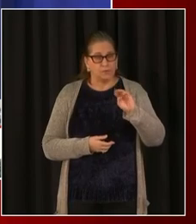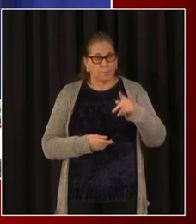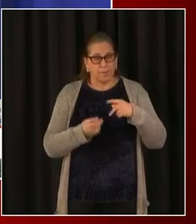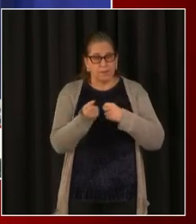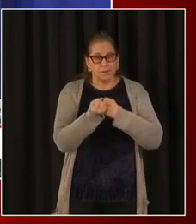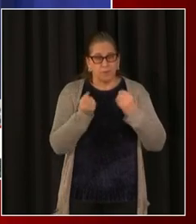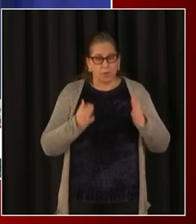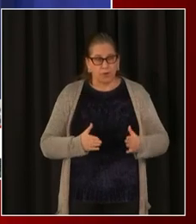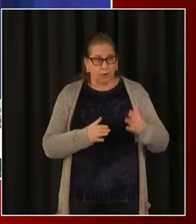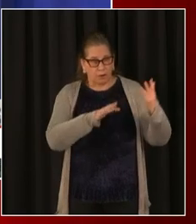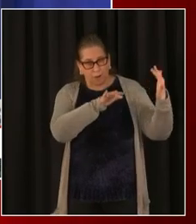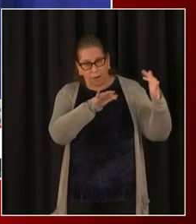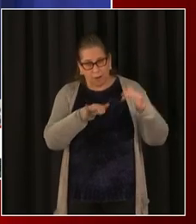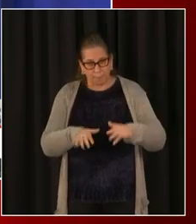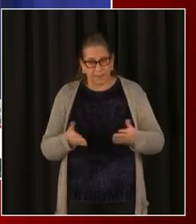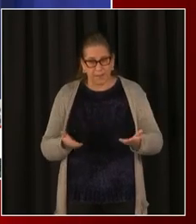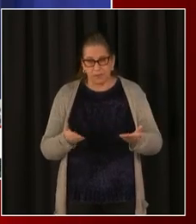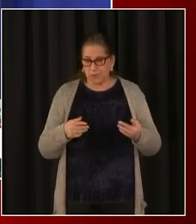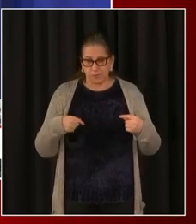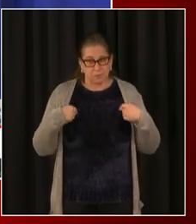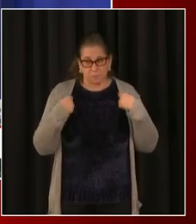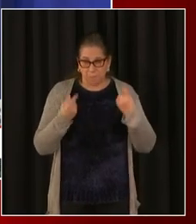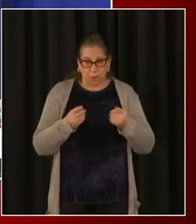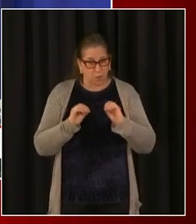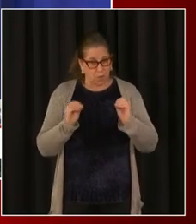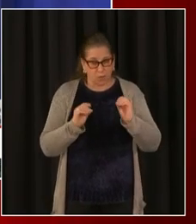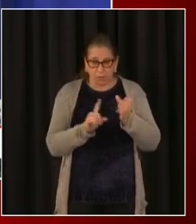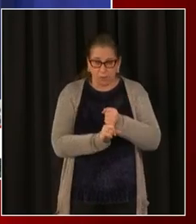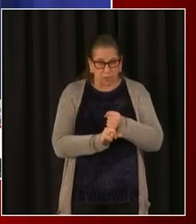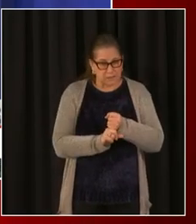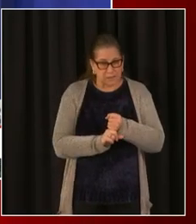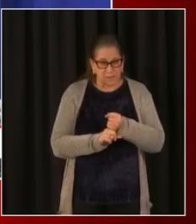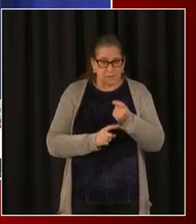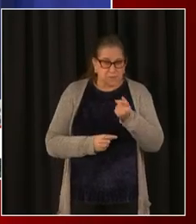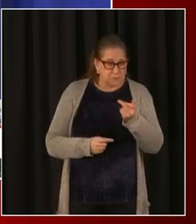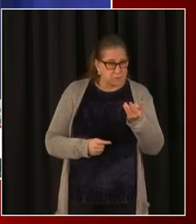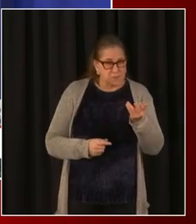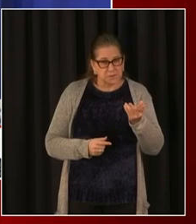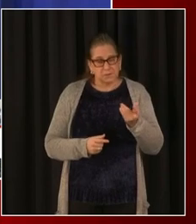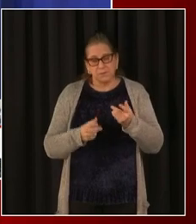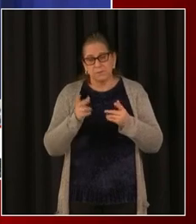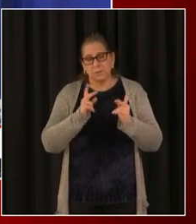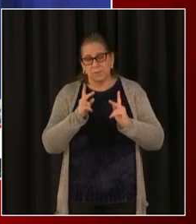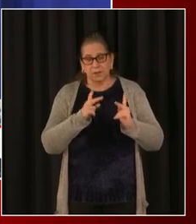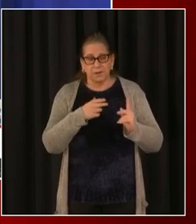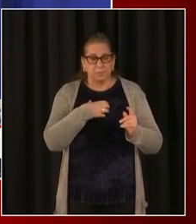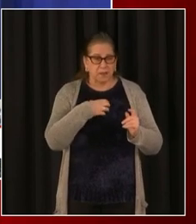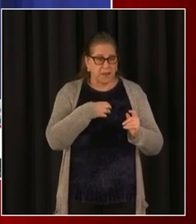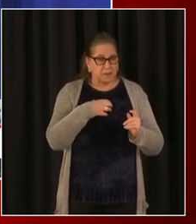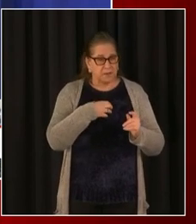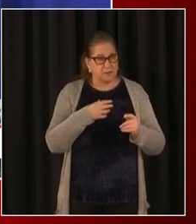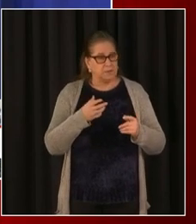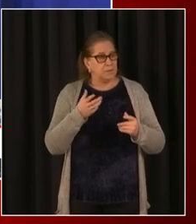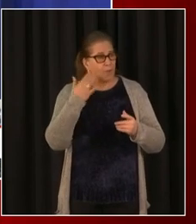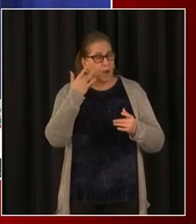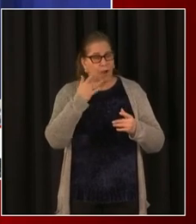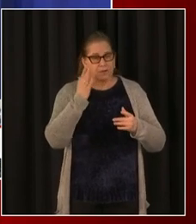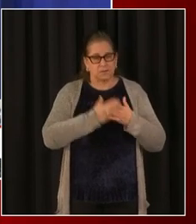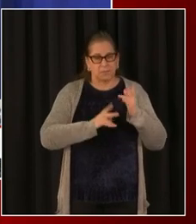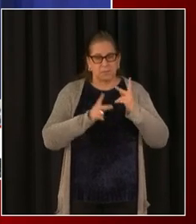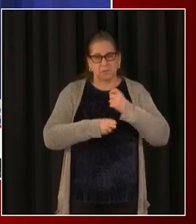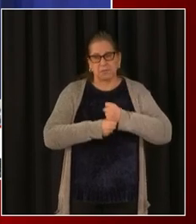make arrests. There were some complaints about people riding through neighborhoods, but nothing more significant than